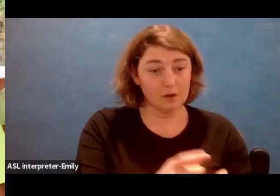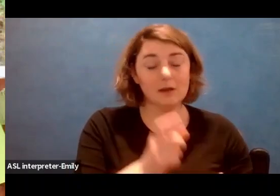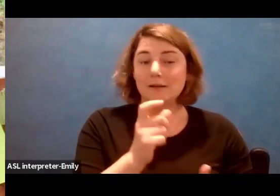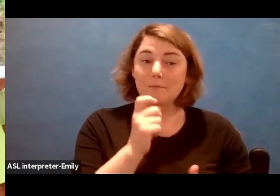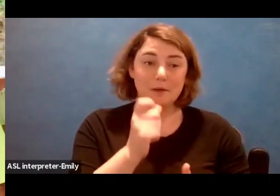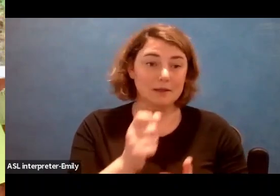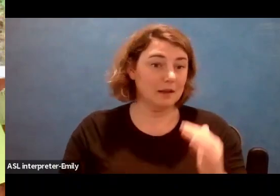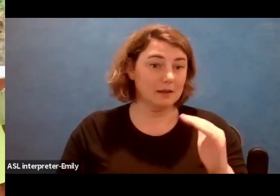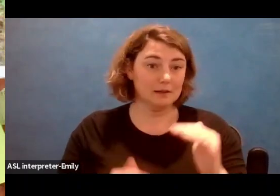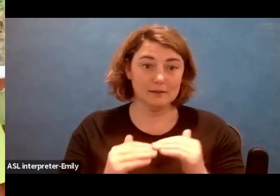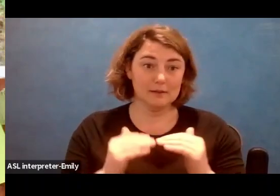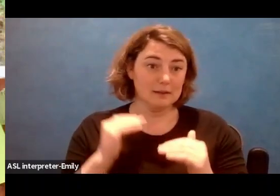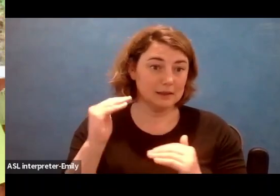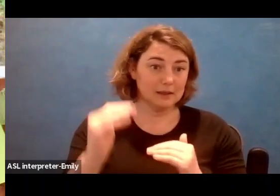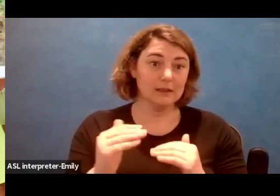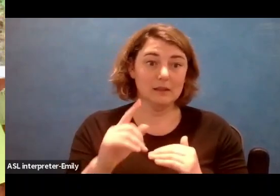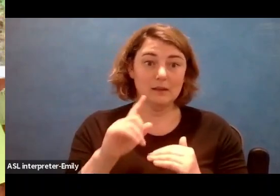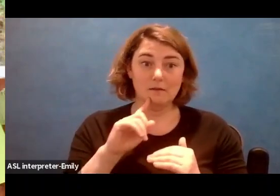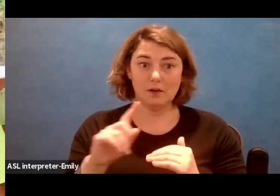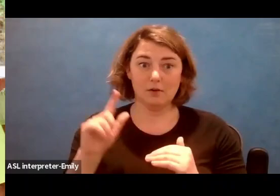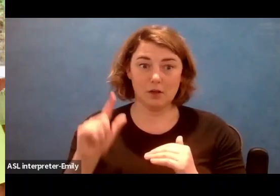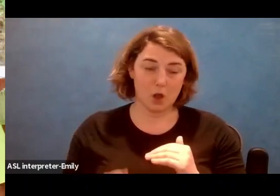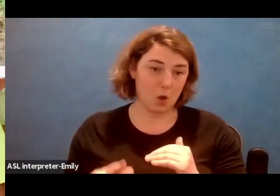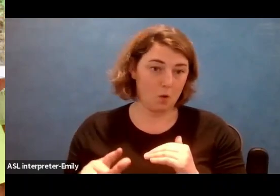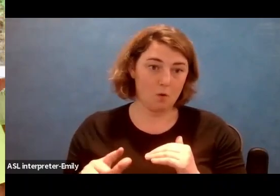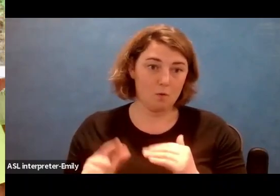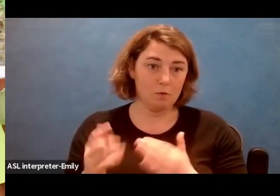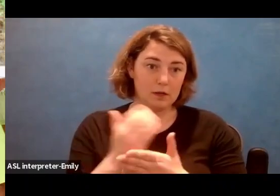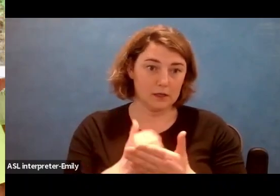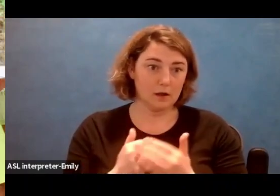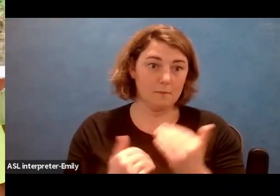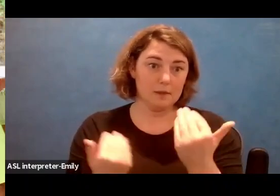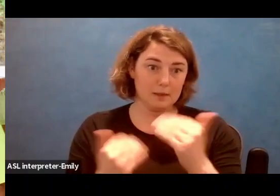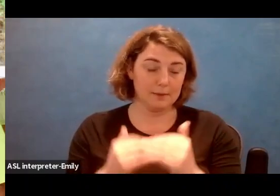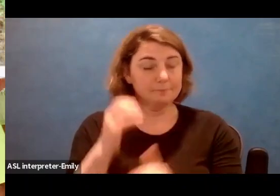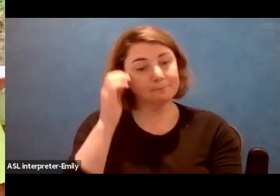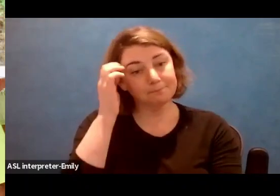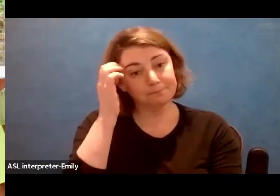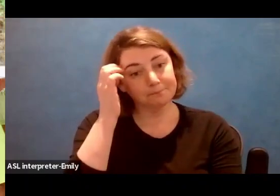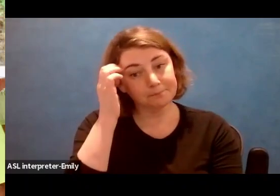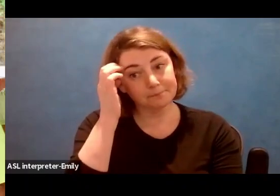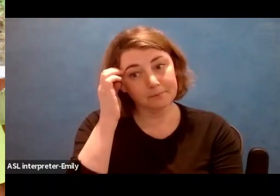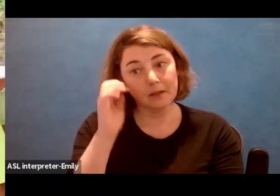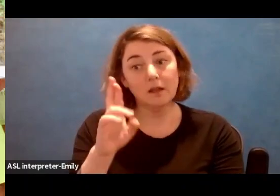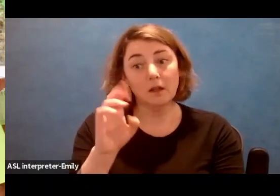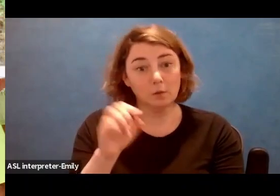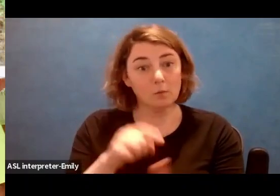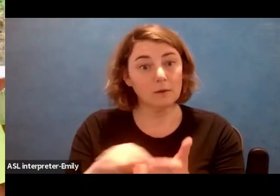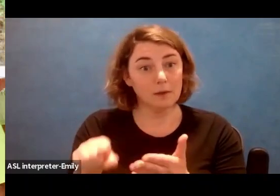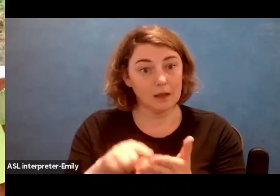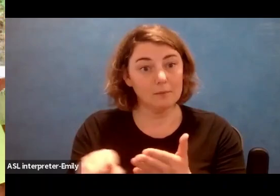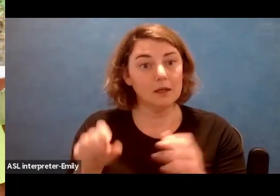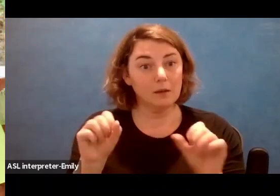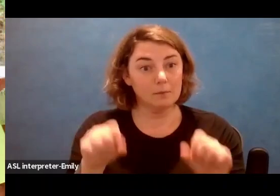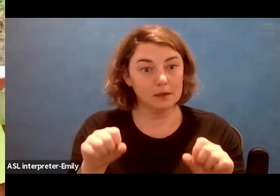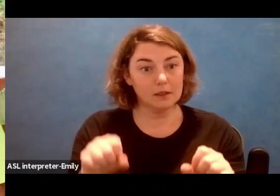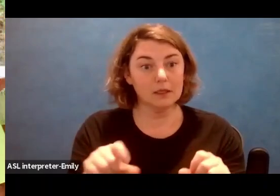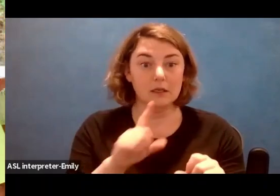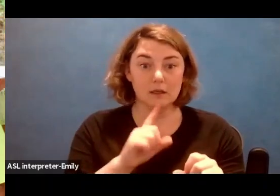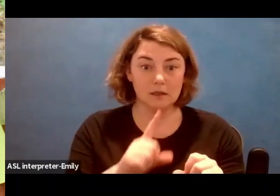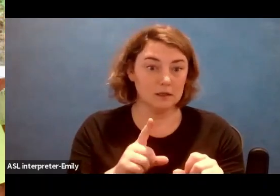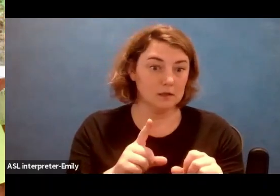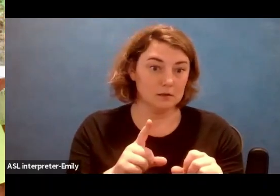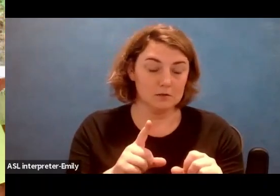not exceed the applicable very low income limit. The repayment ability is determined by total debt